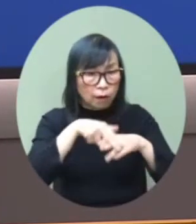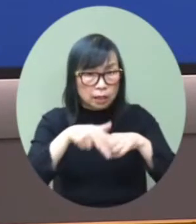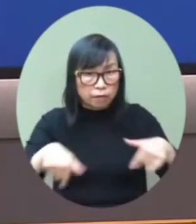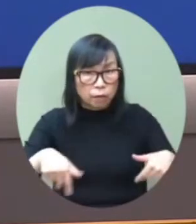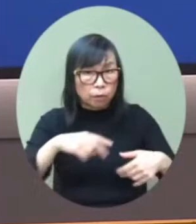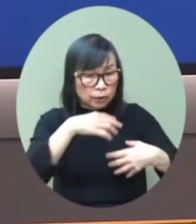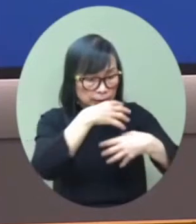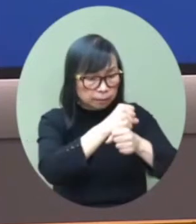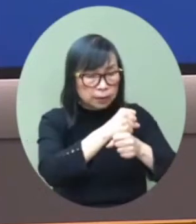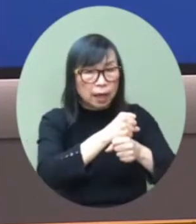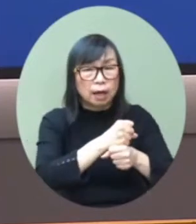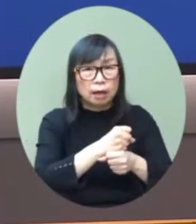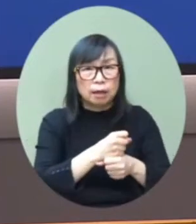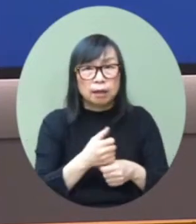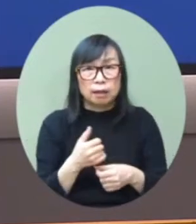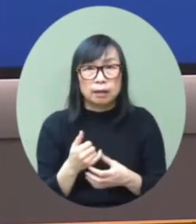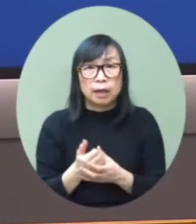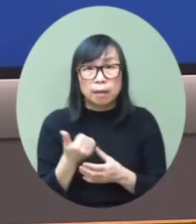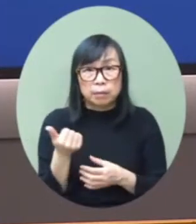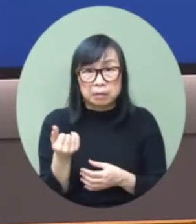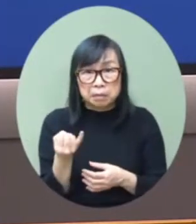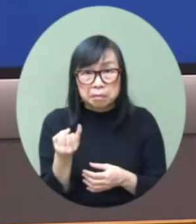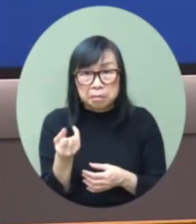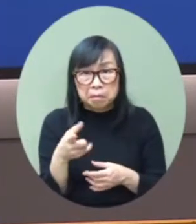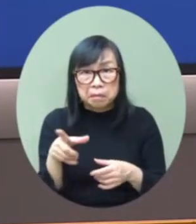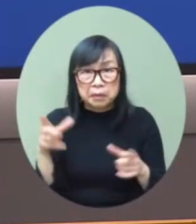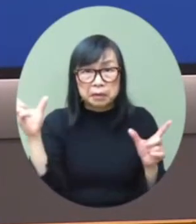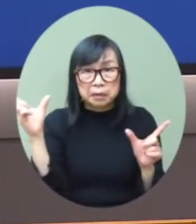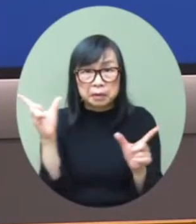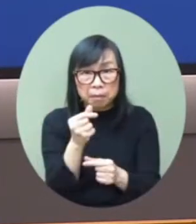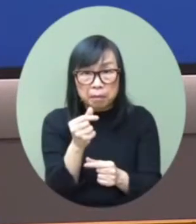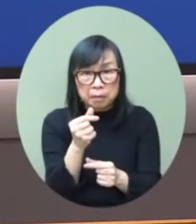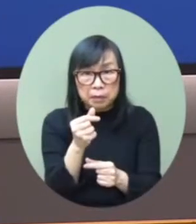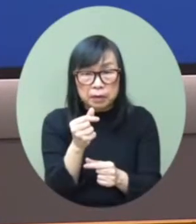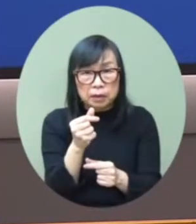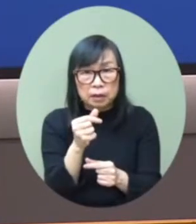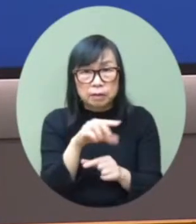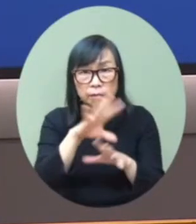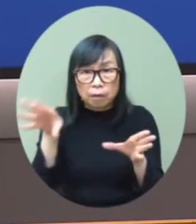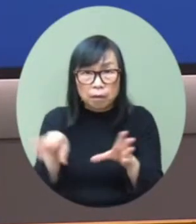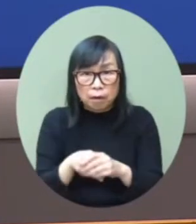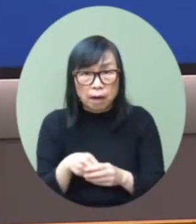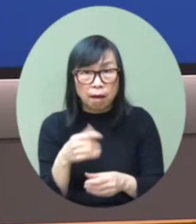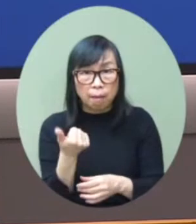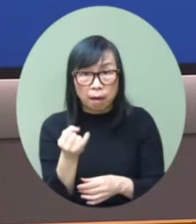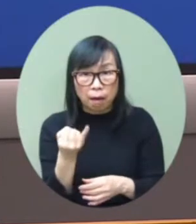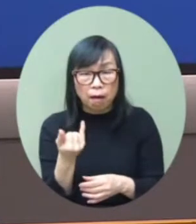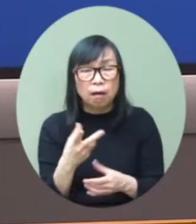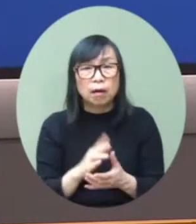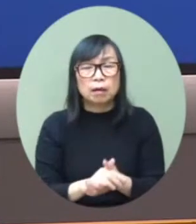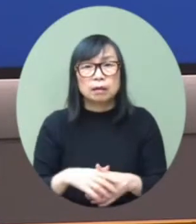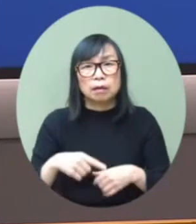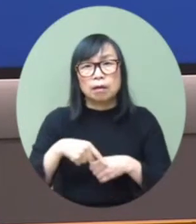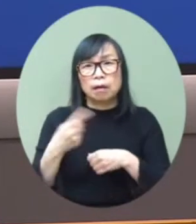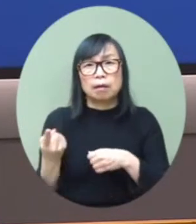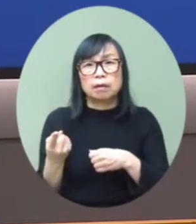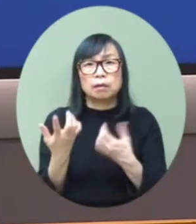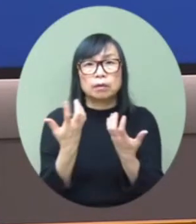that for RTDs, that is compulsory, can it cover